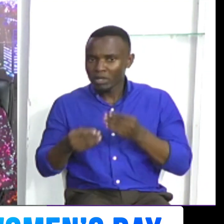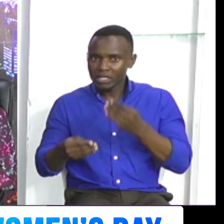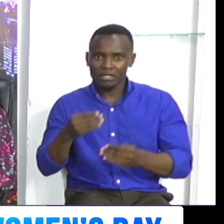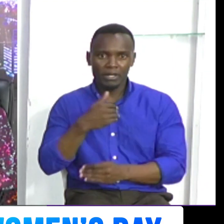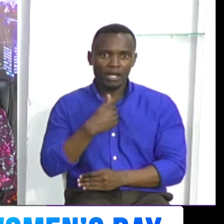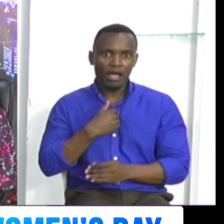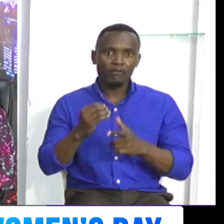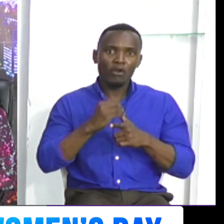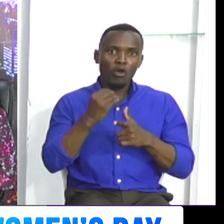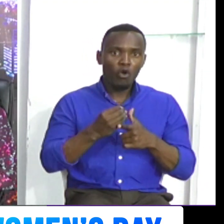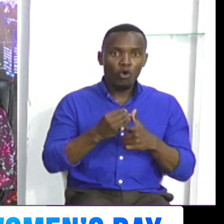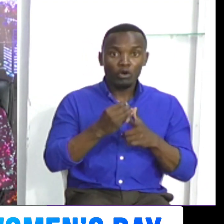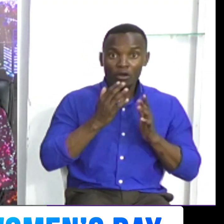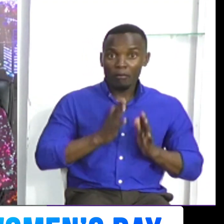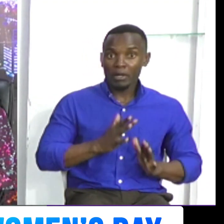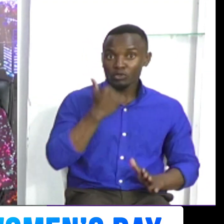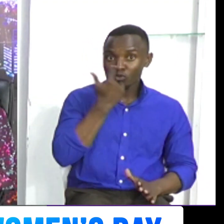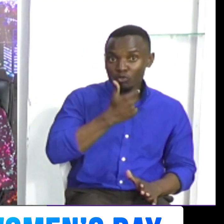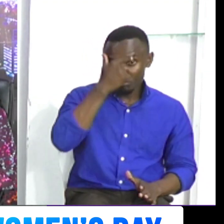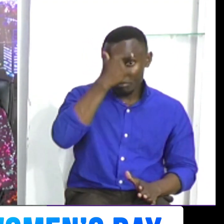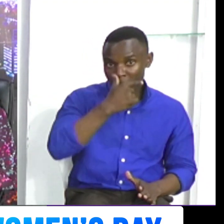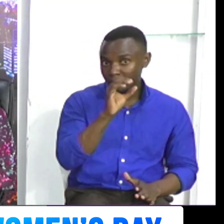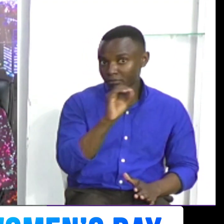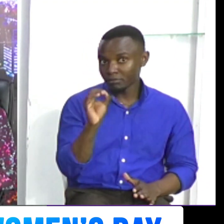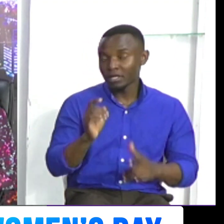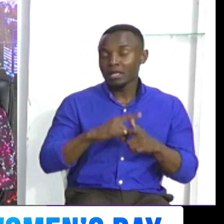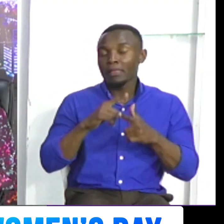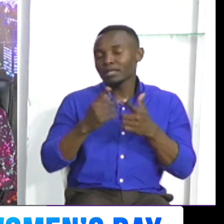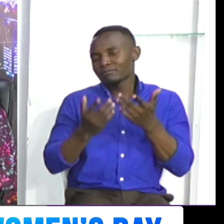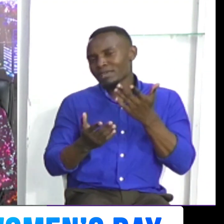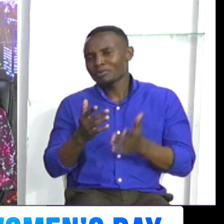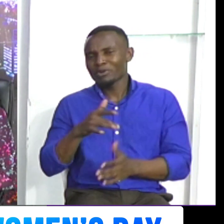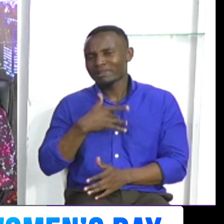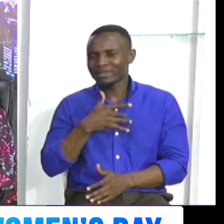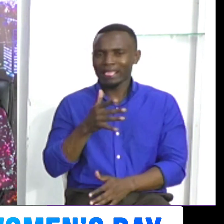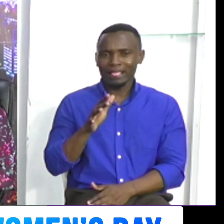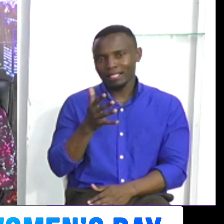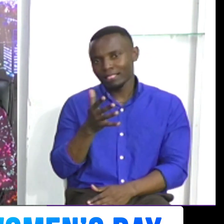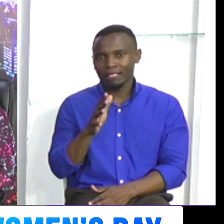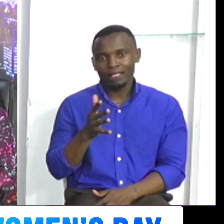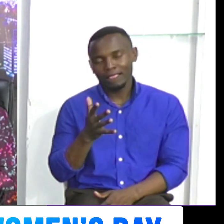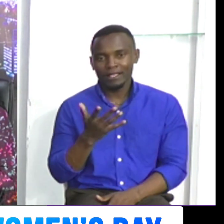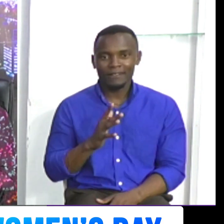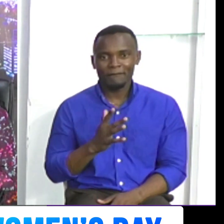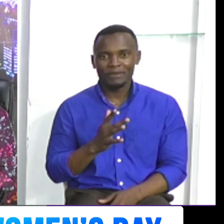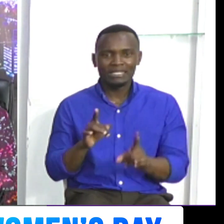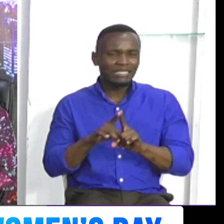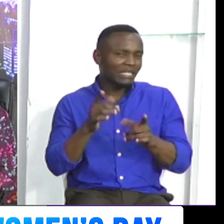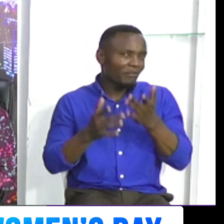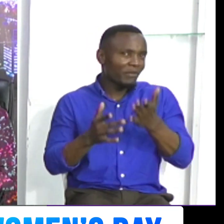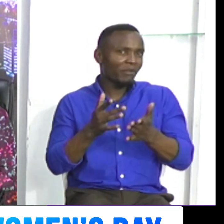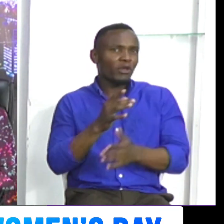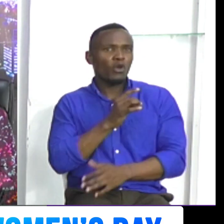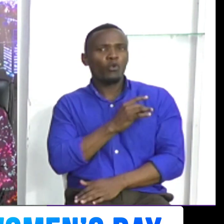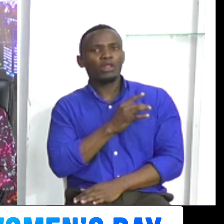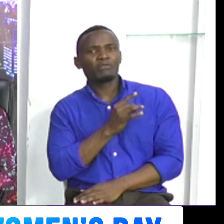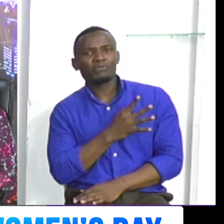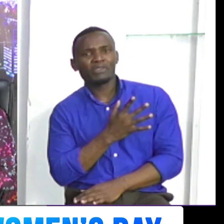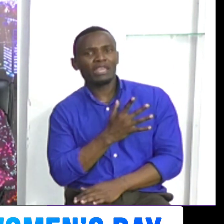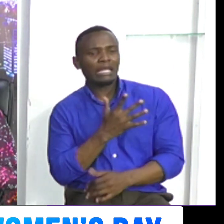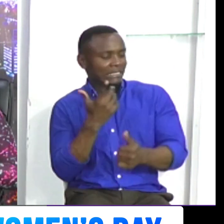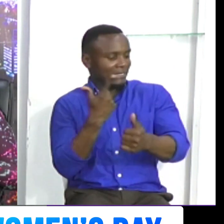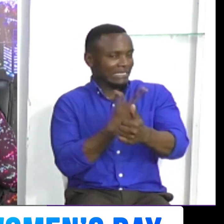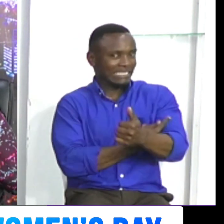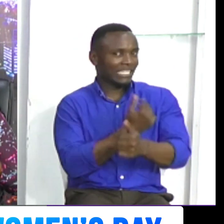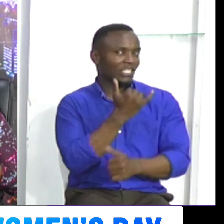with visual impairment, I think they'd be like not so comfortable. Exactly. No, we